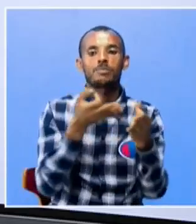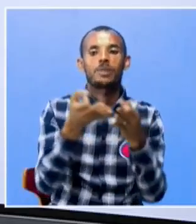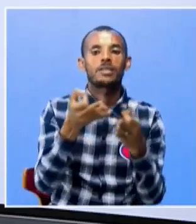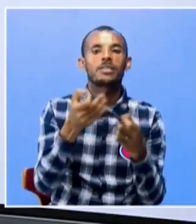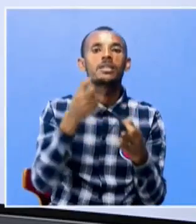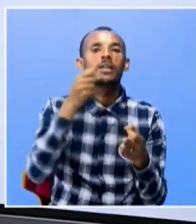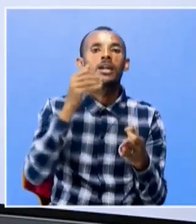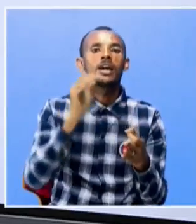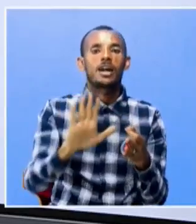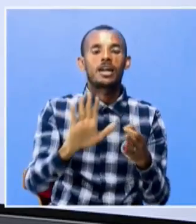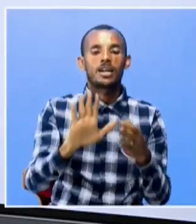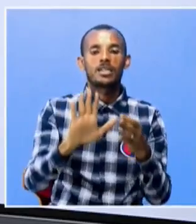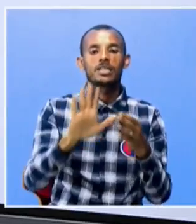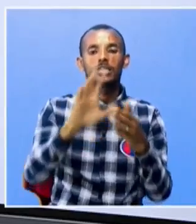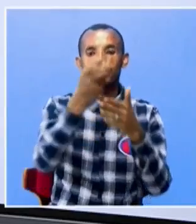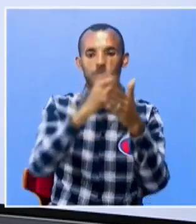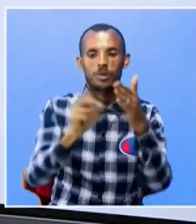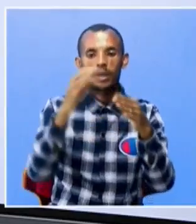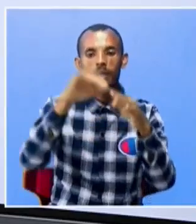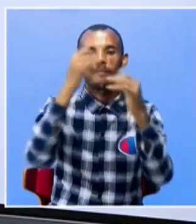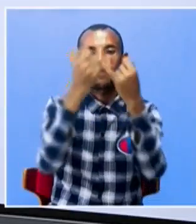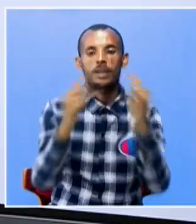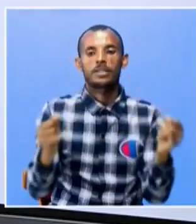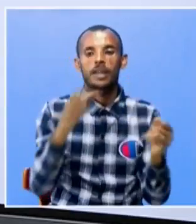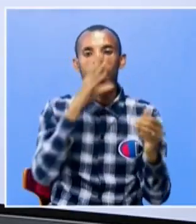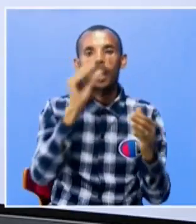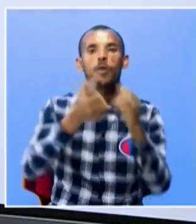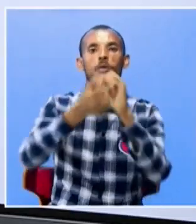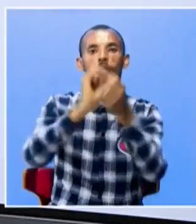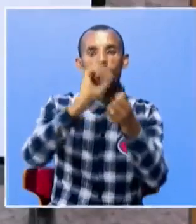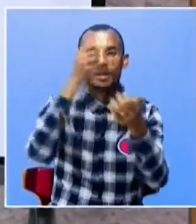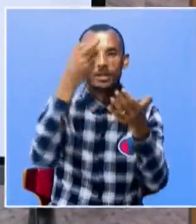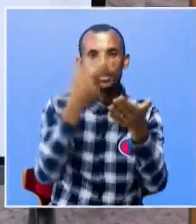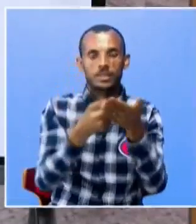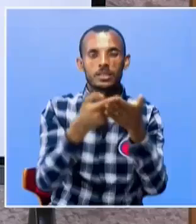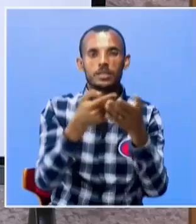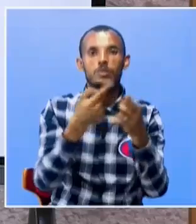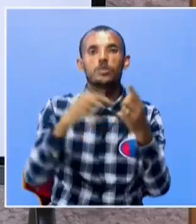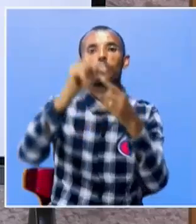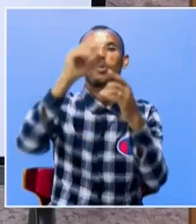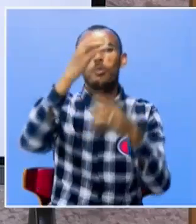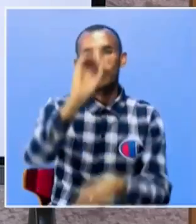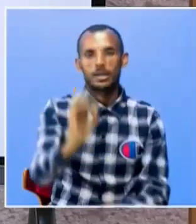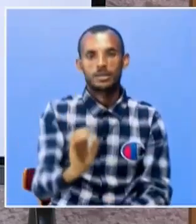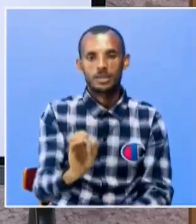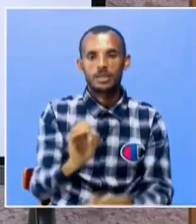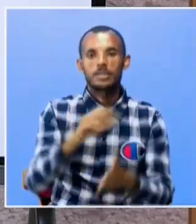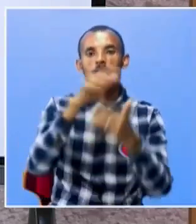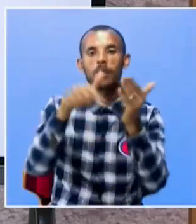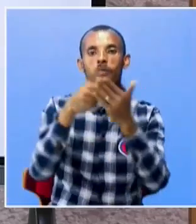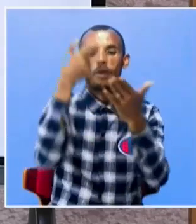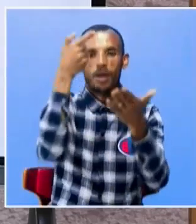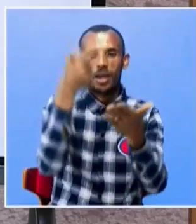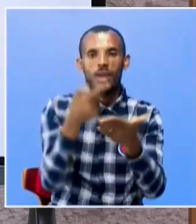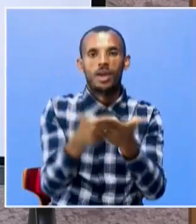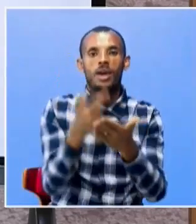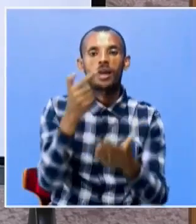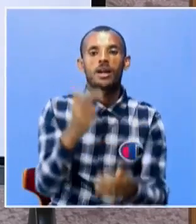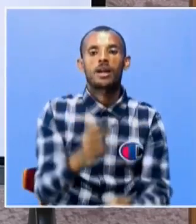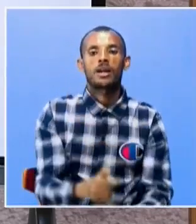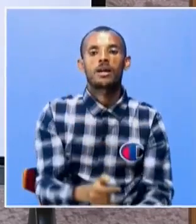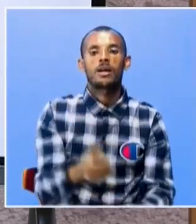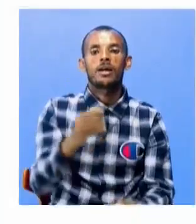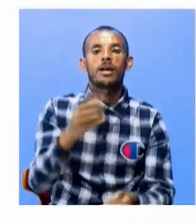in fraction form, and then I will convert that into percent. Therefore, here,